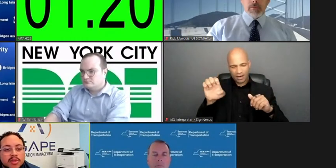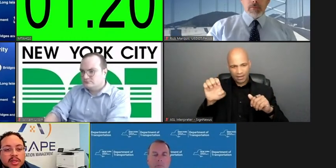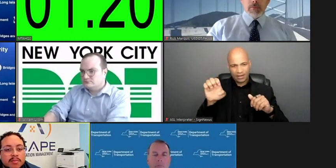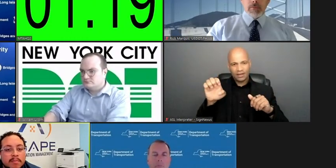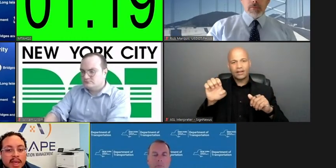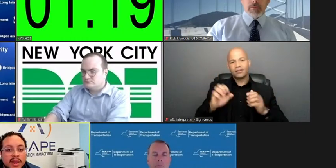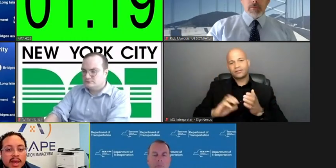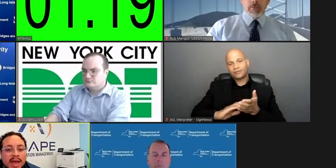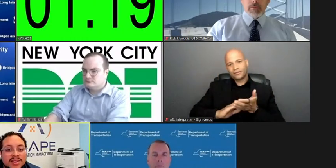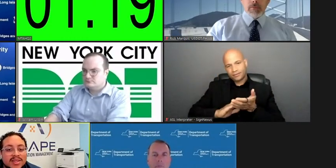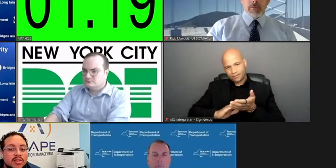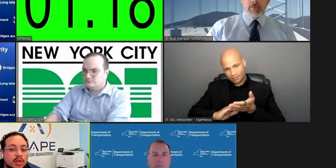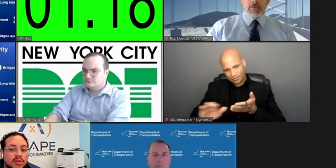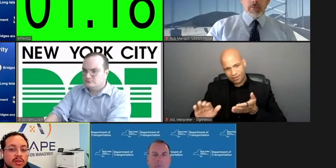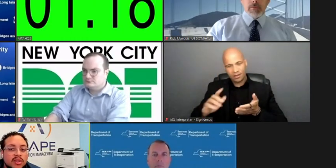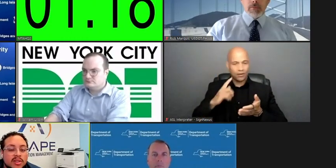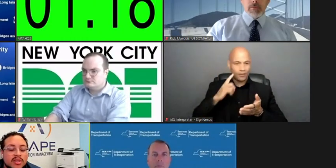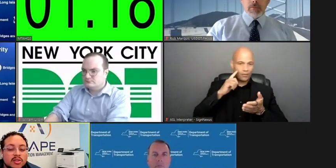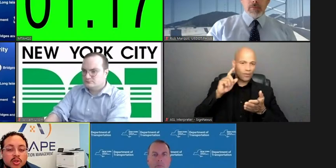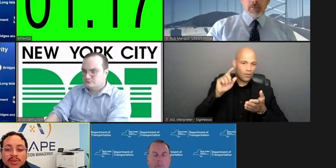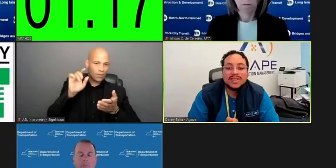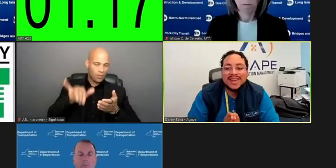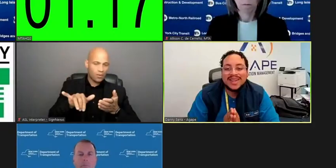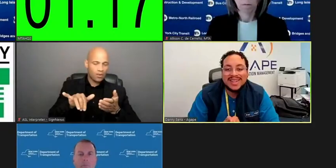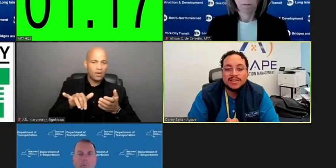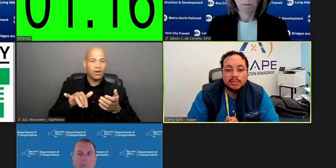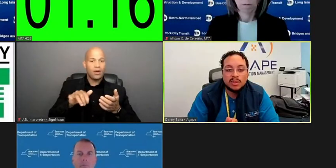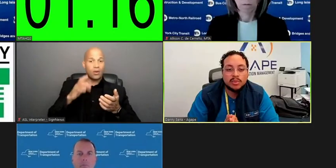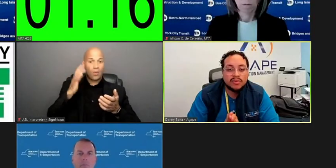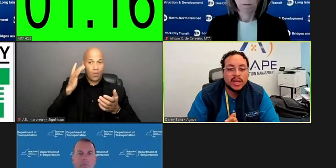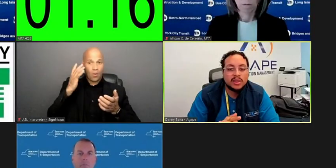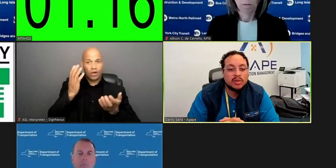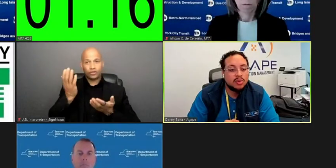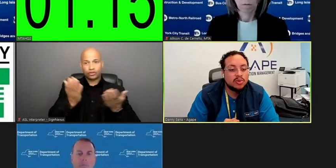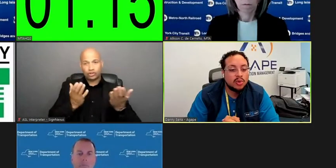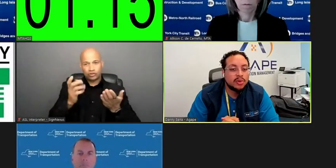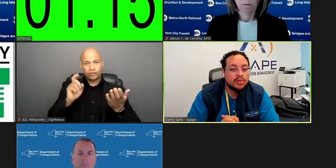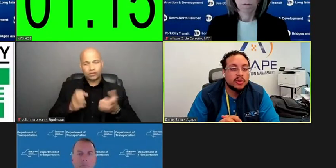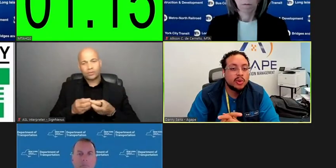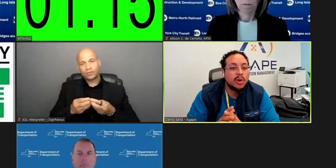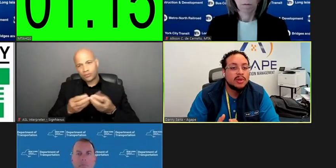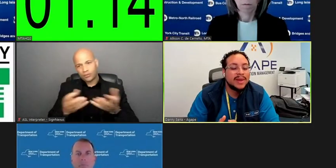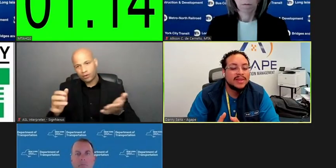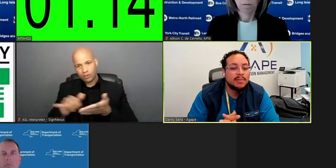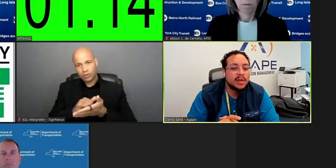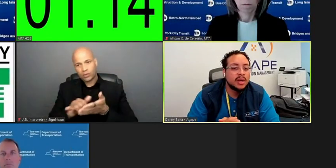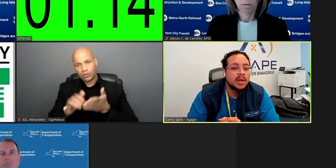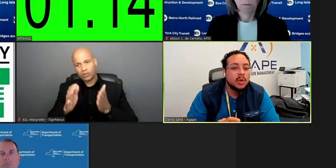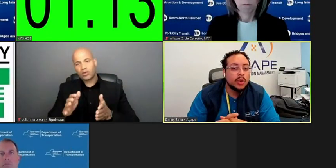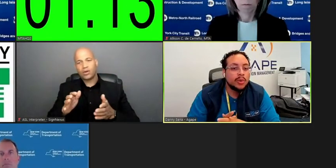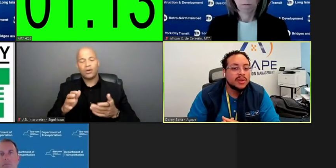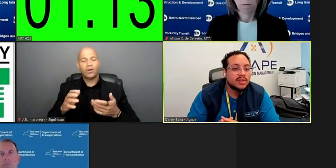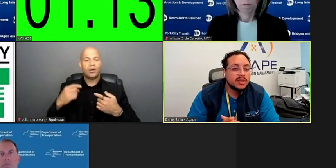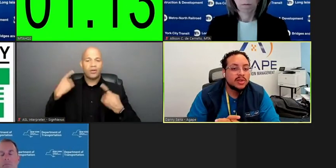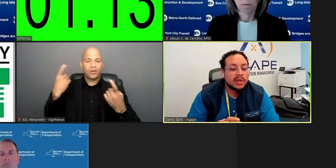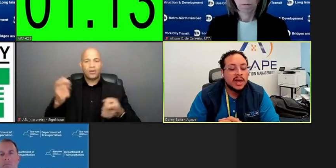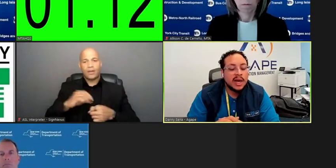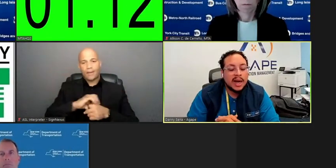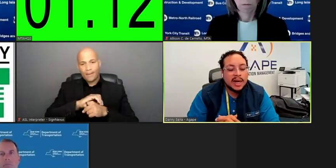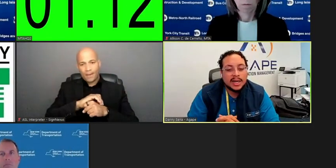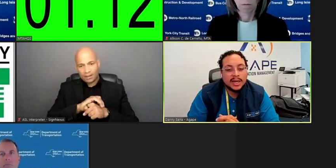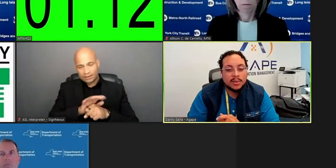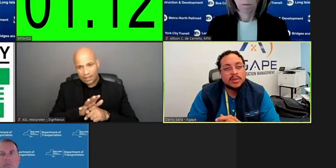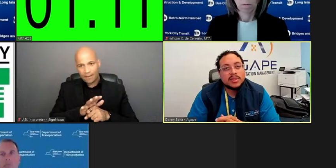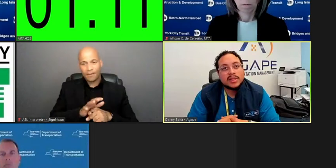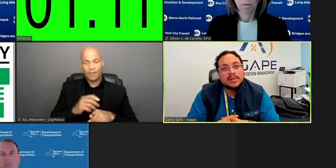exemption is made as this is sort of these are this is a service that needs to be provided to those New Yorkers throughout the pandemic we were considered